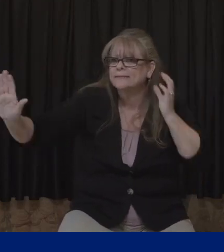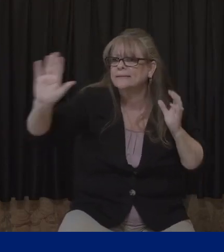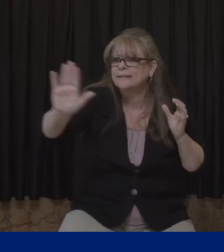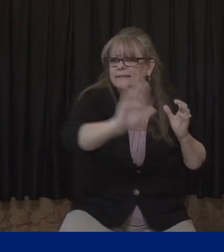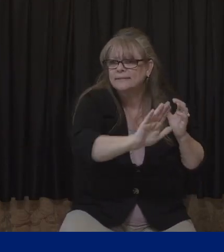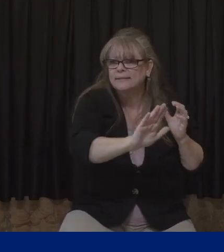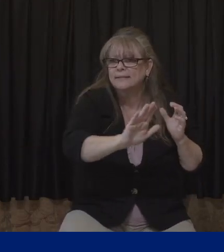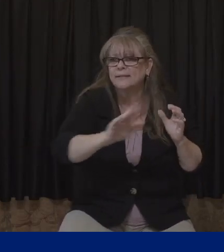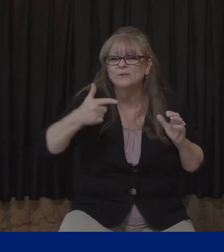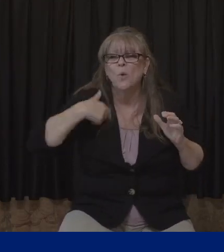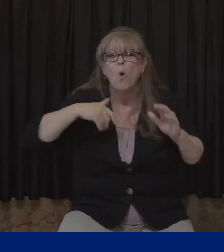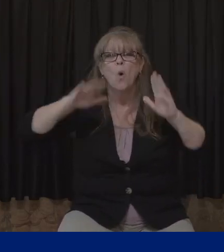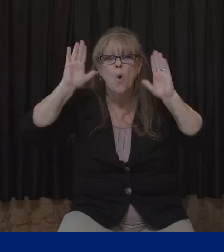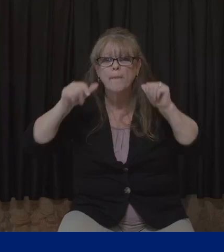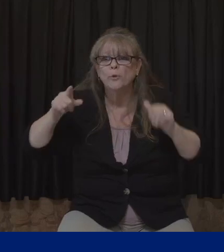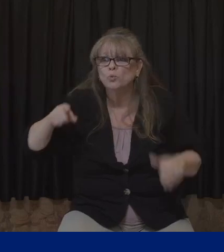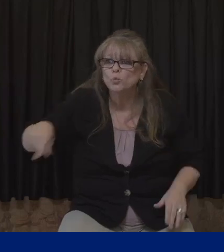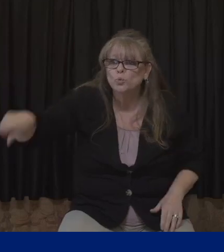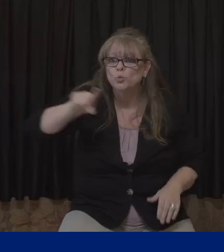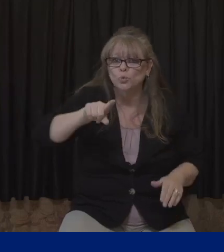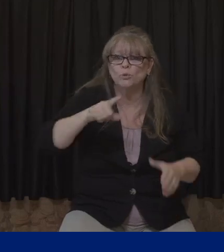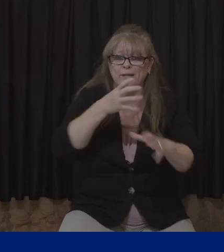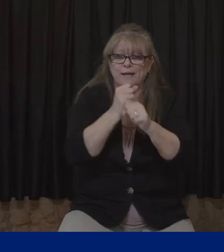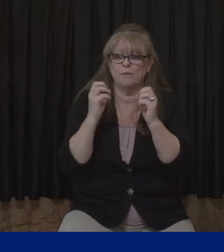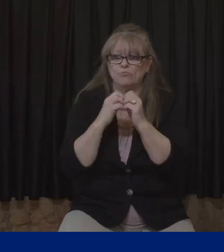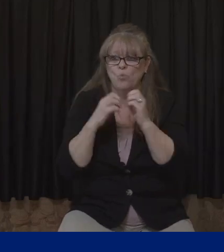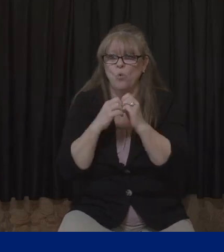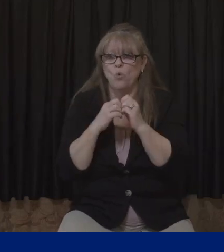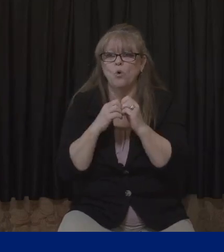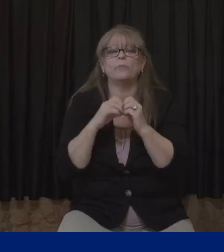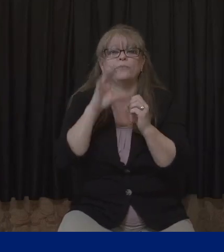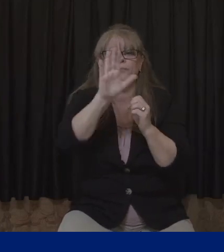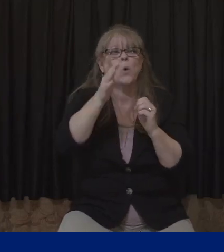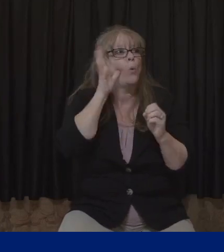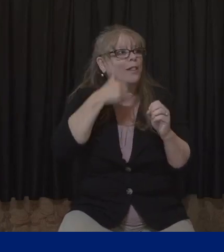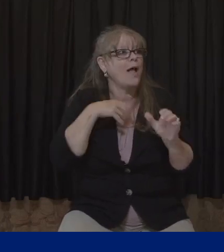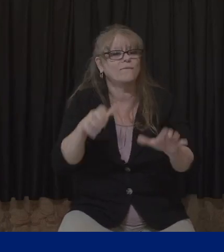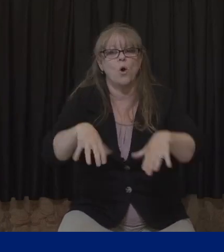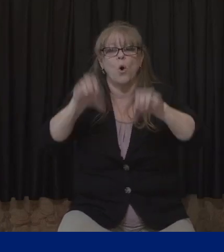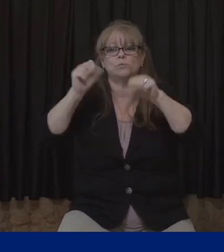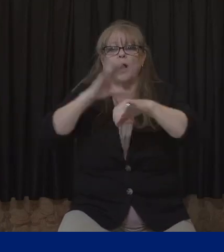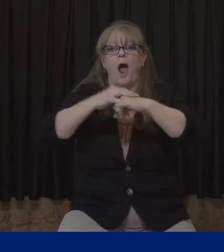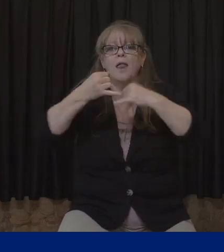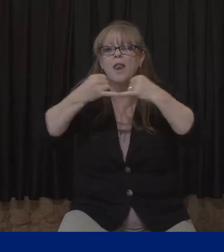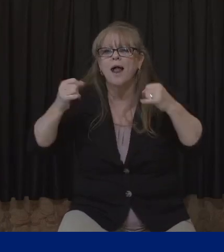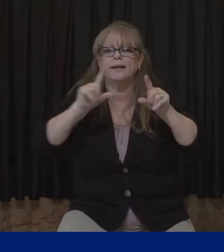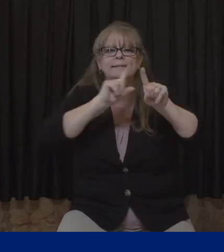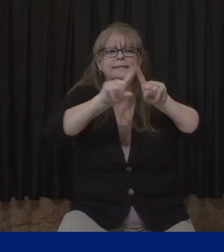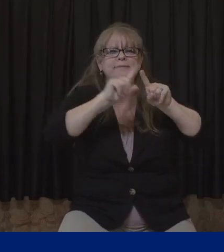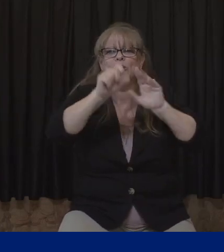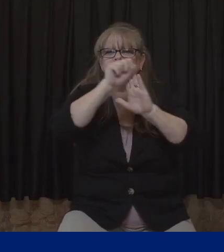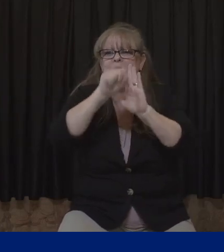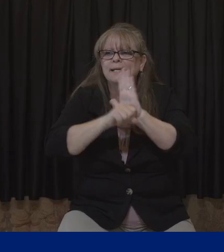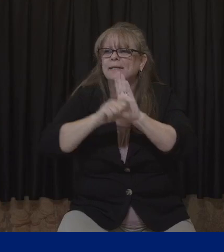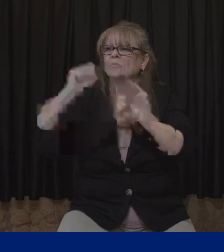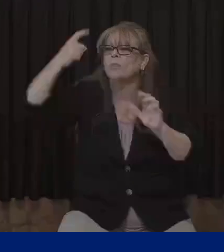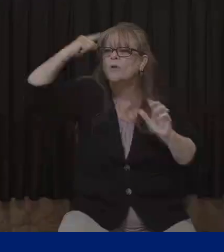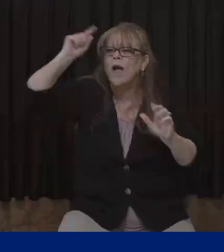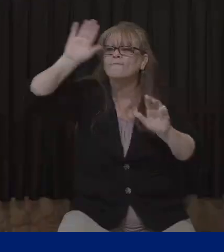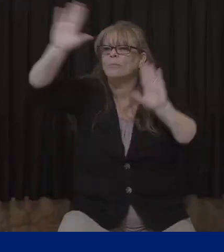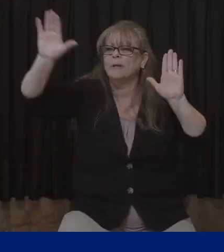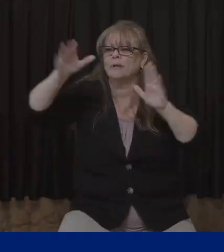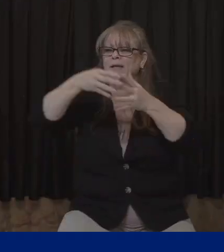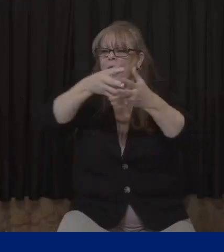We also had webinars with over 2,000 representatives of local government, state and federal government, businesses, local health